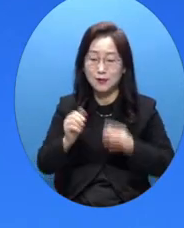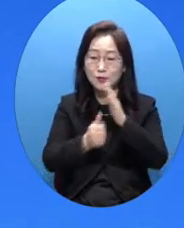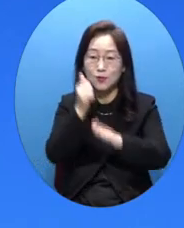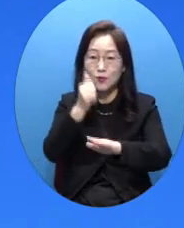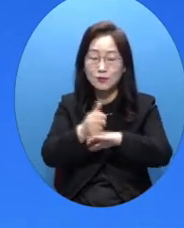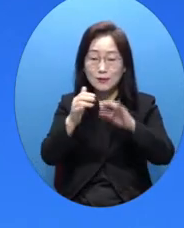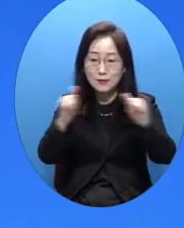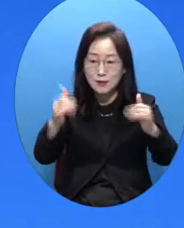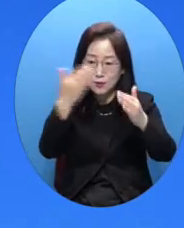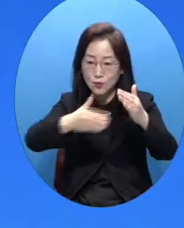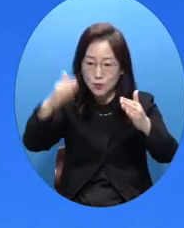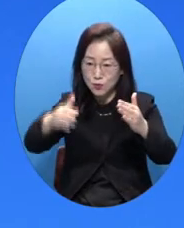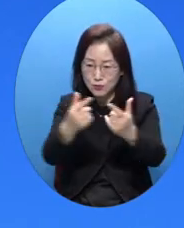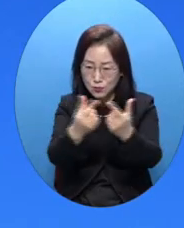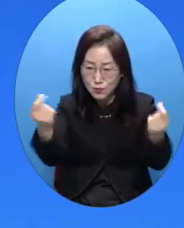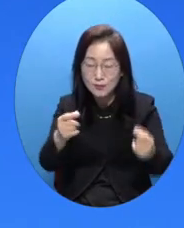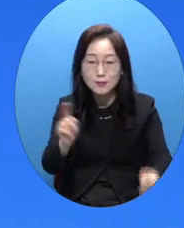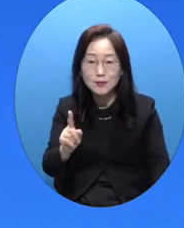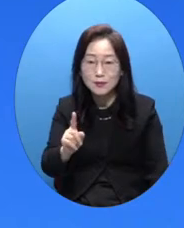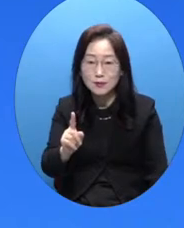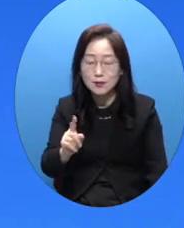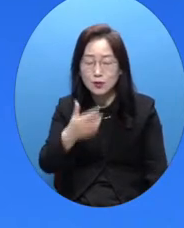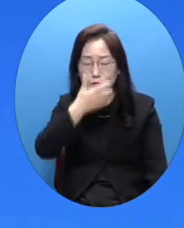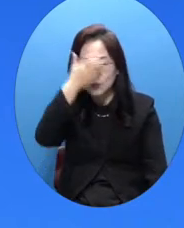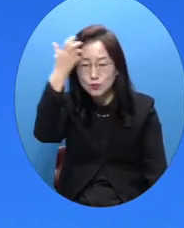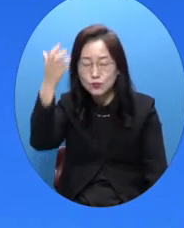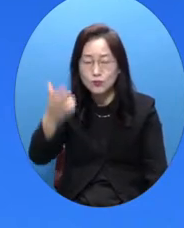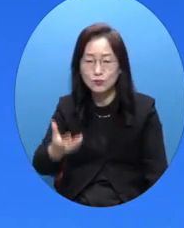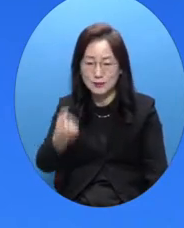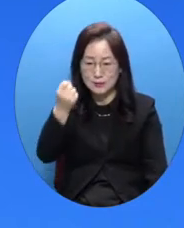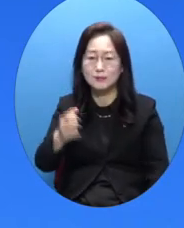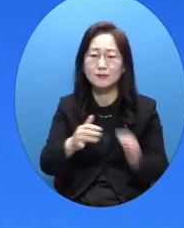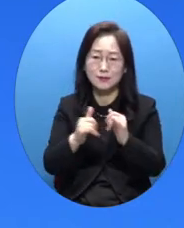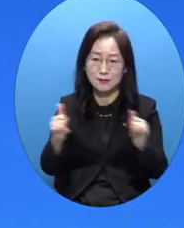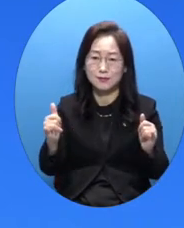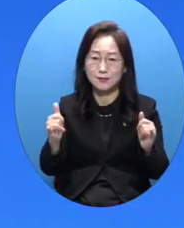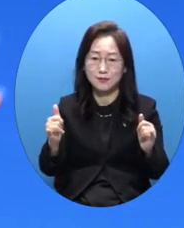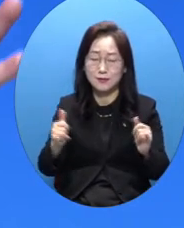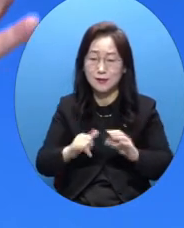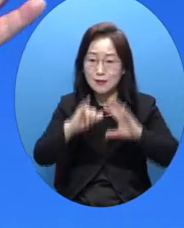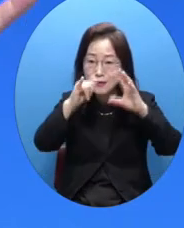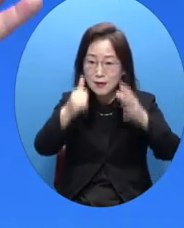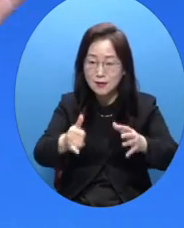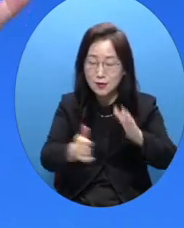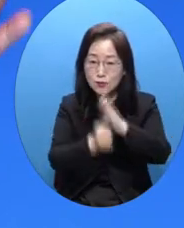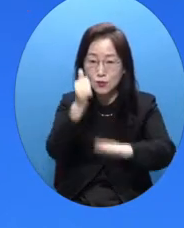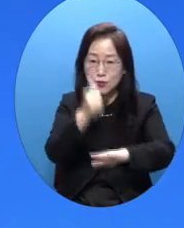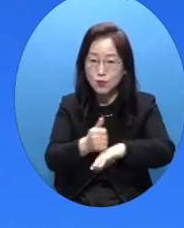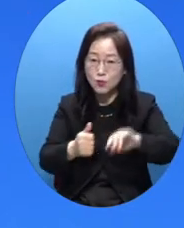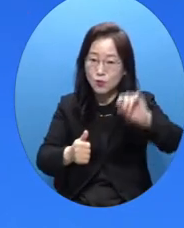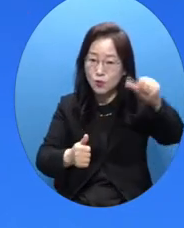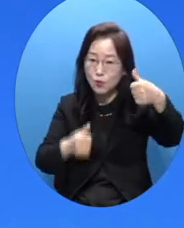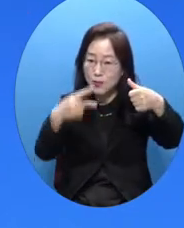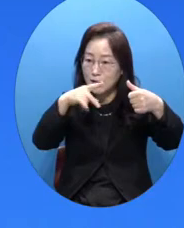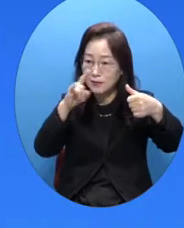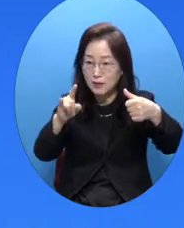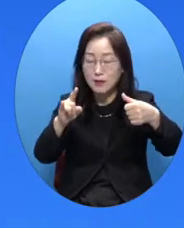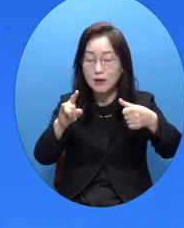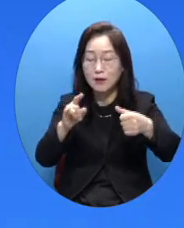lives there's a common thing when it comes to successful people they all had dreams